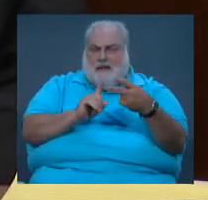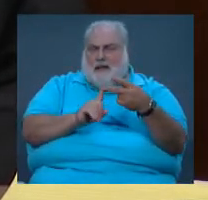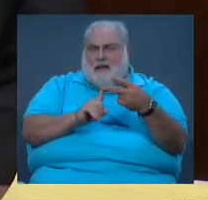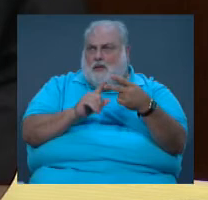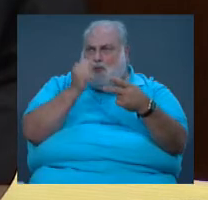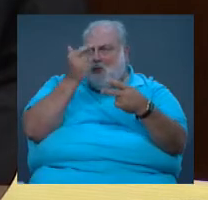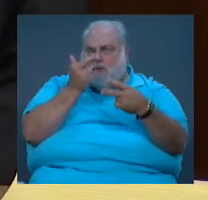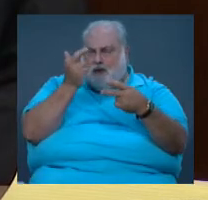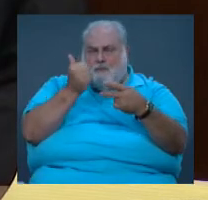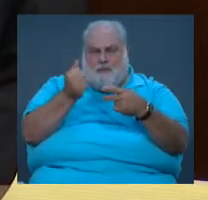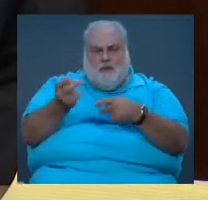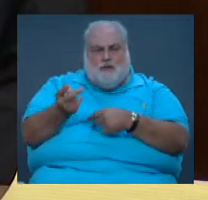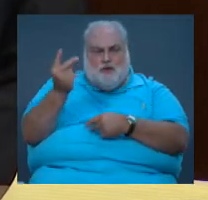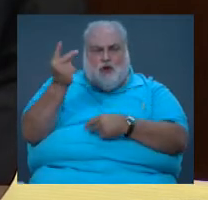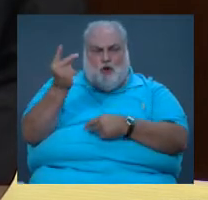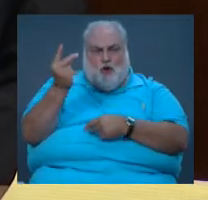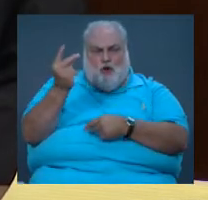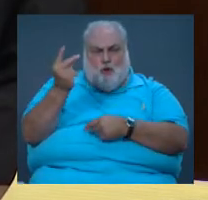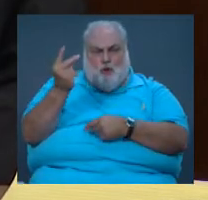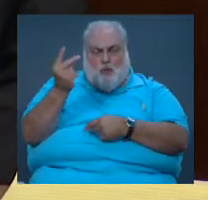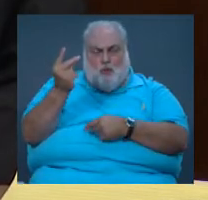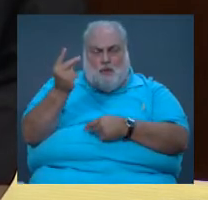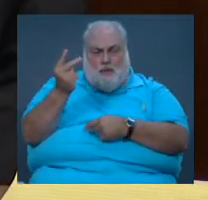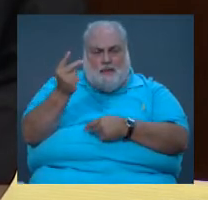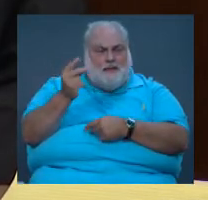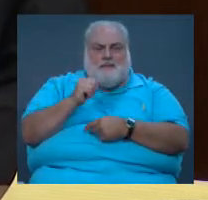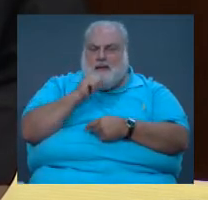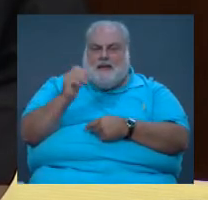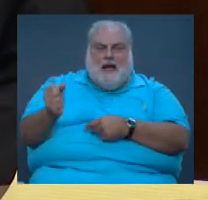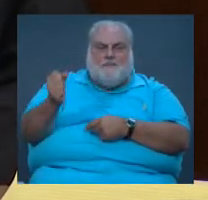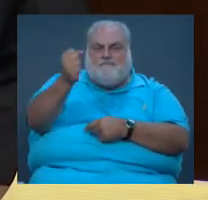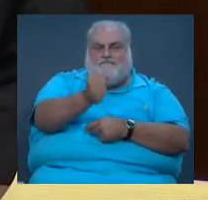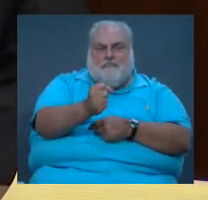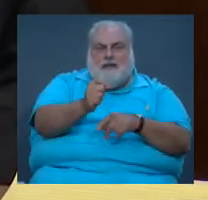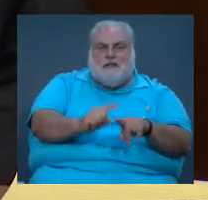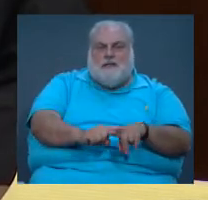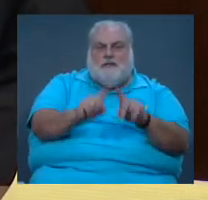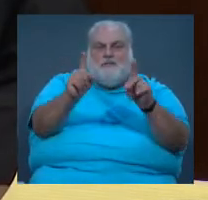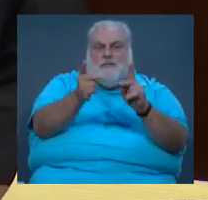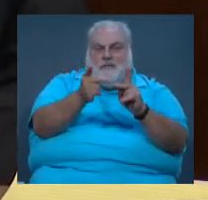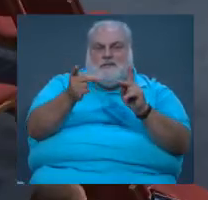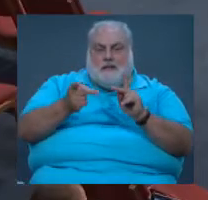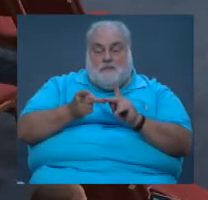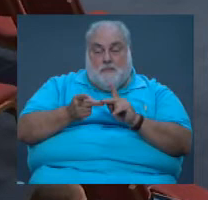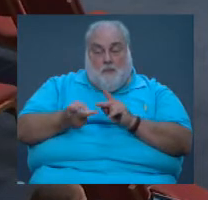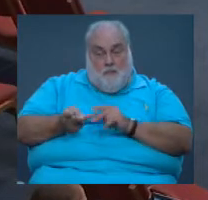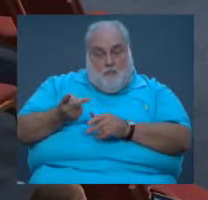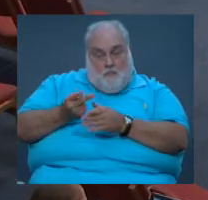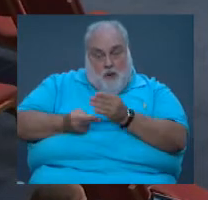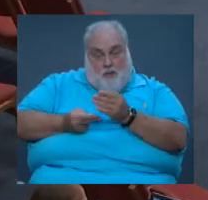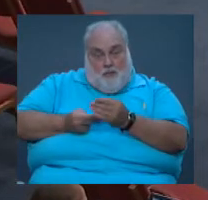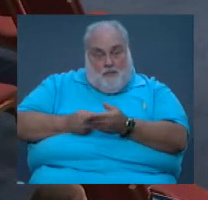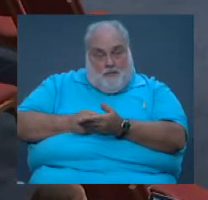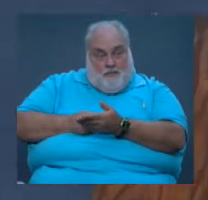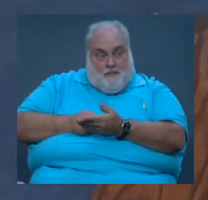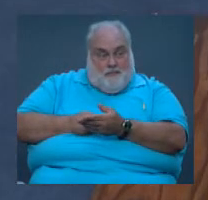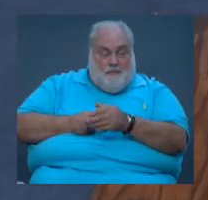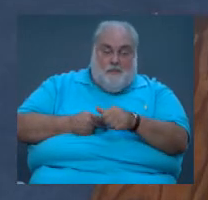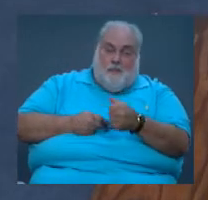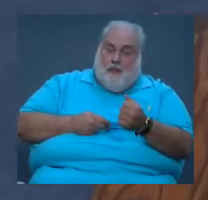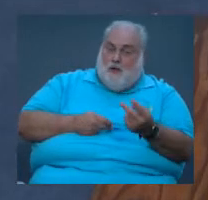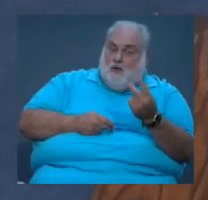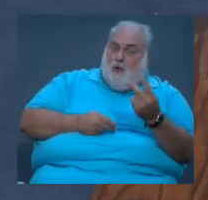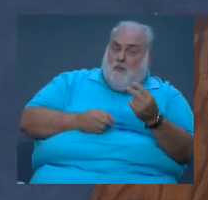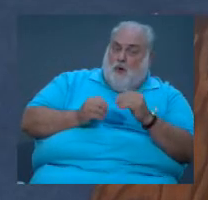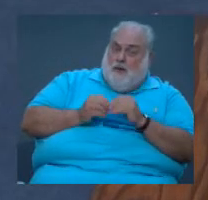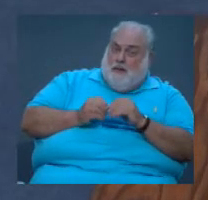remember the other one, but my memory serves me, it was 2 that. But again, they did have opportunities. And I think there might have been a couple that were